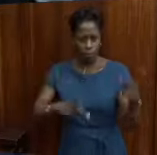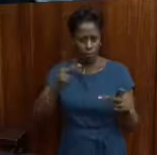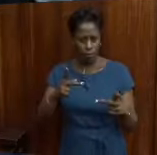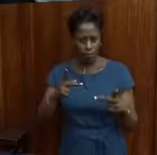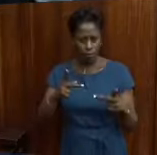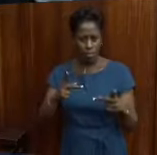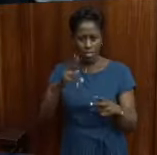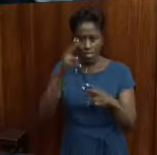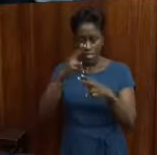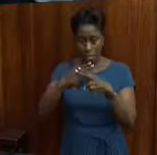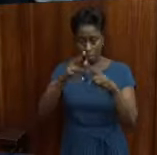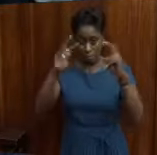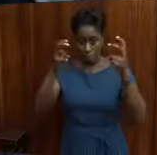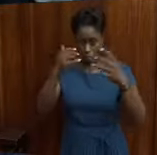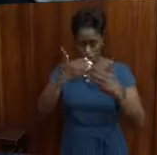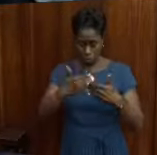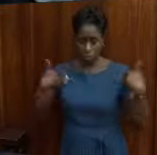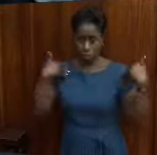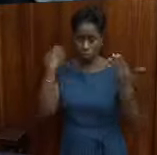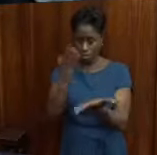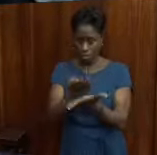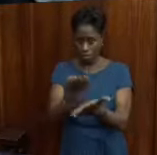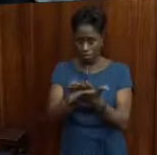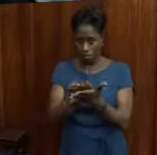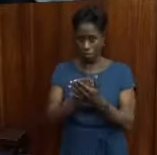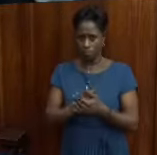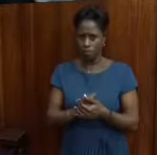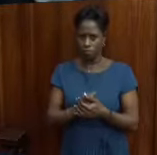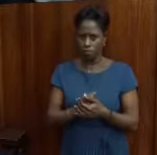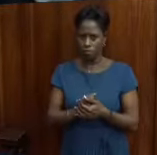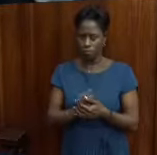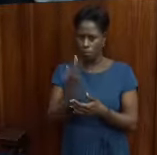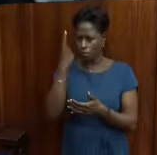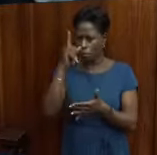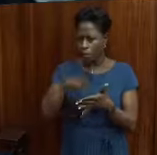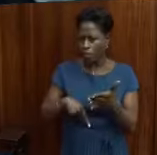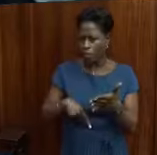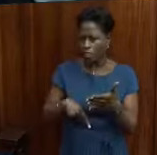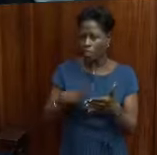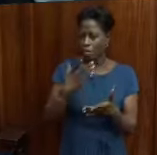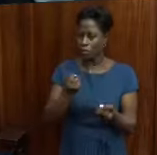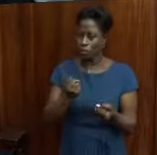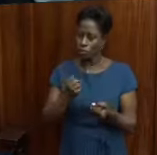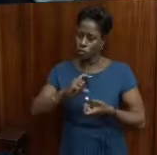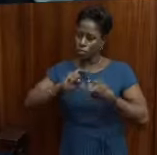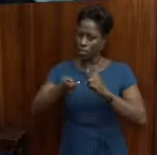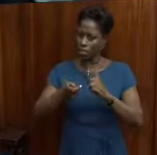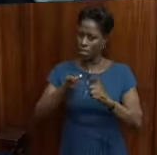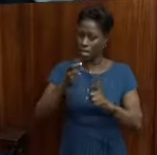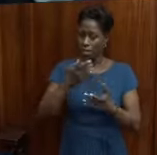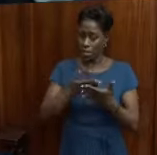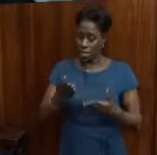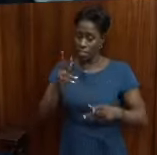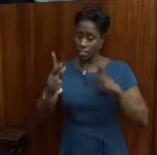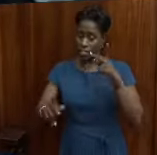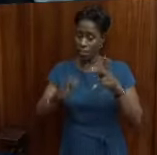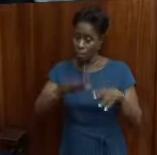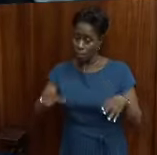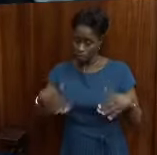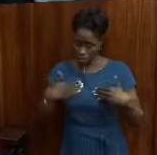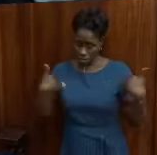economy. Mr. Speaker, the youth economy aims at transforming hobbies into entrepreneurship and skills into business